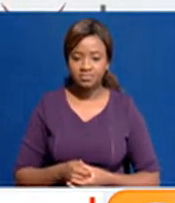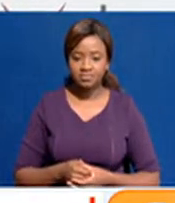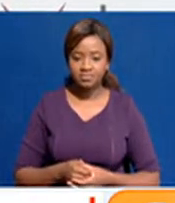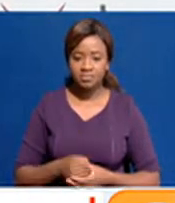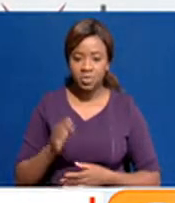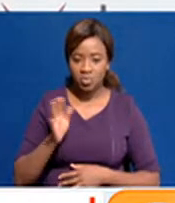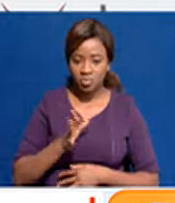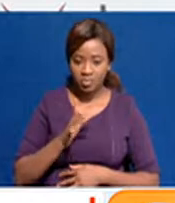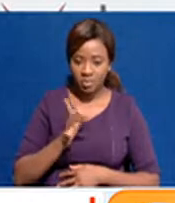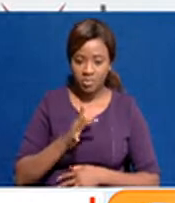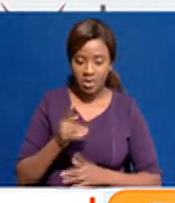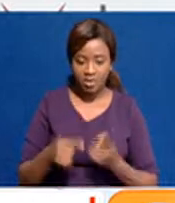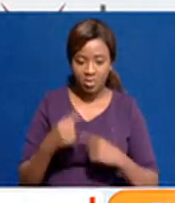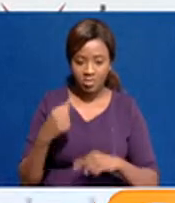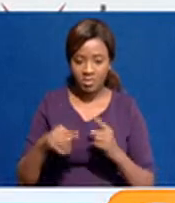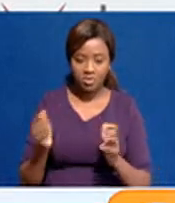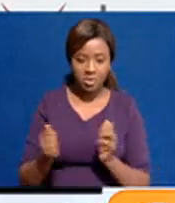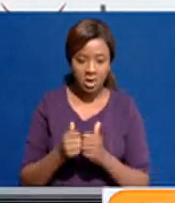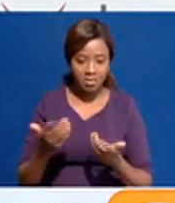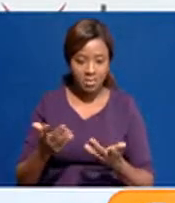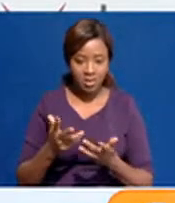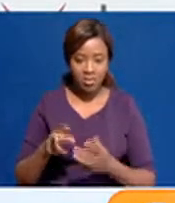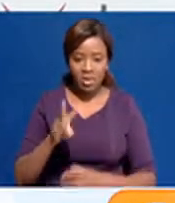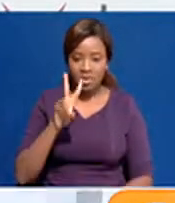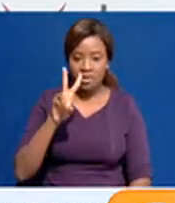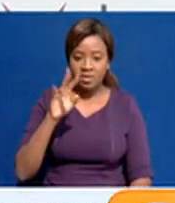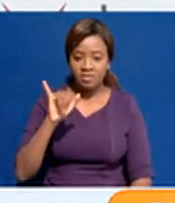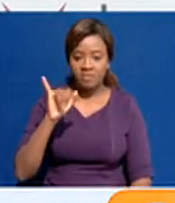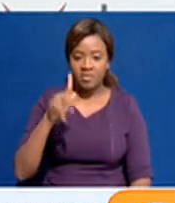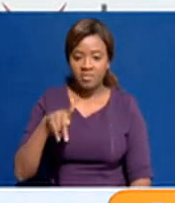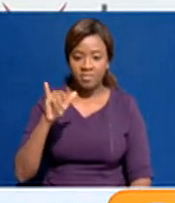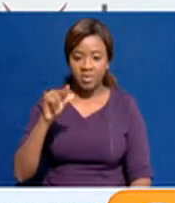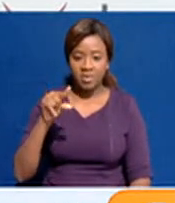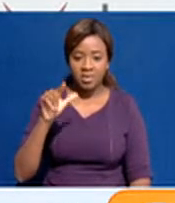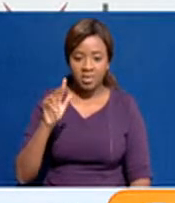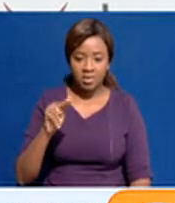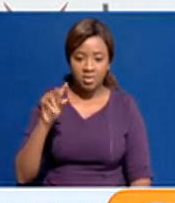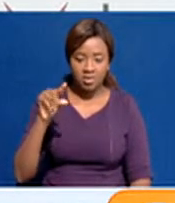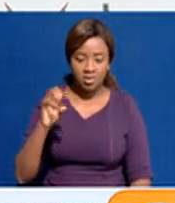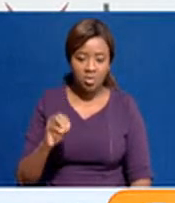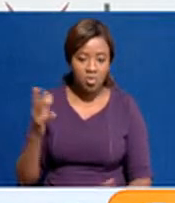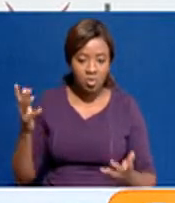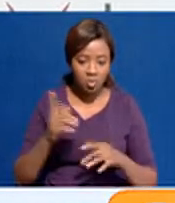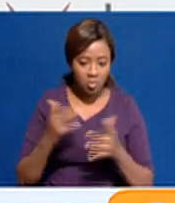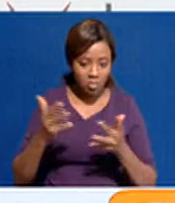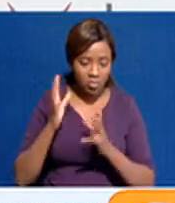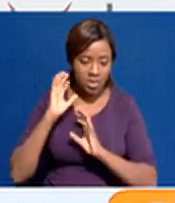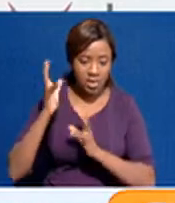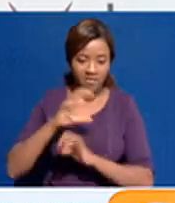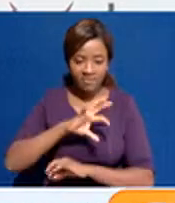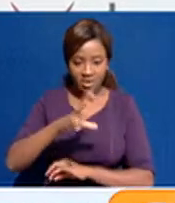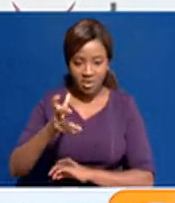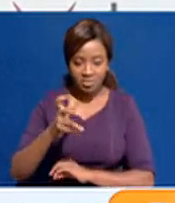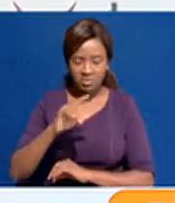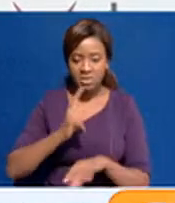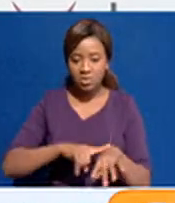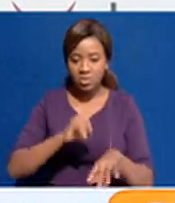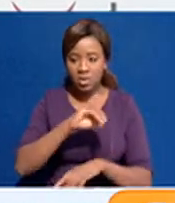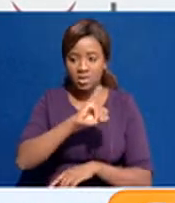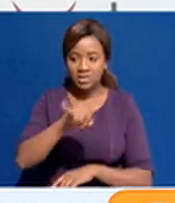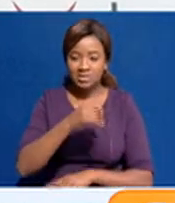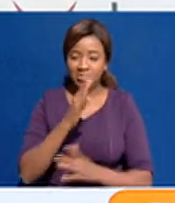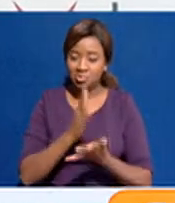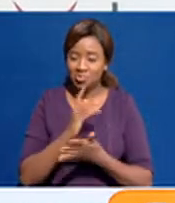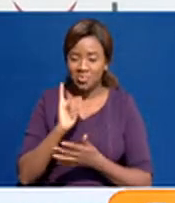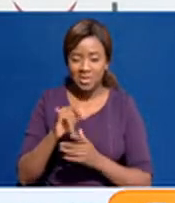Ladies Open at the Pingo Ridge Golf Resort in January in Kilifi County. A very, very